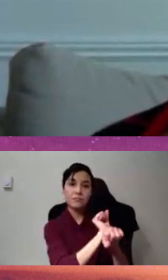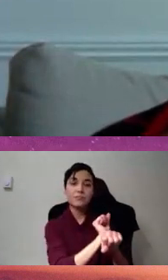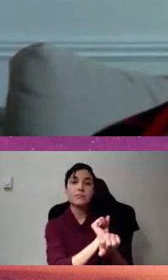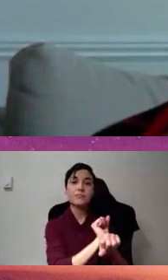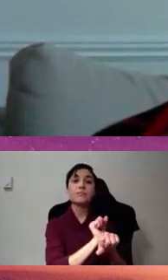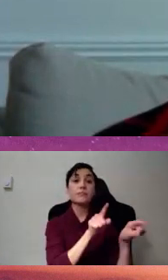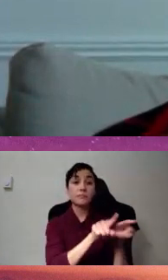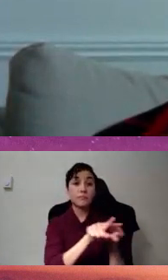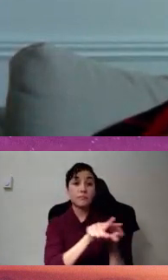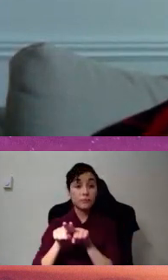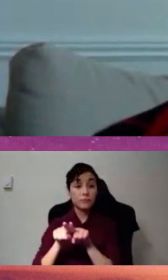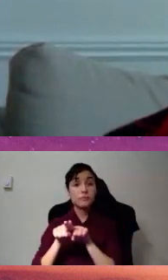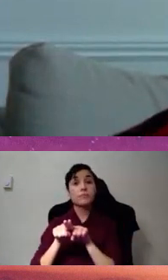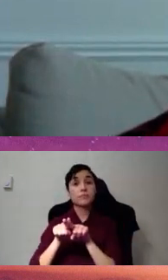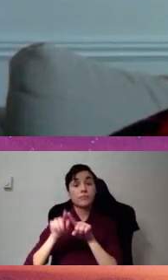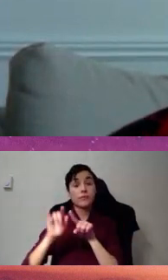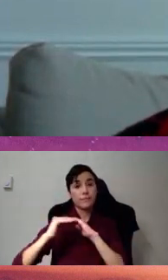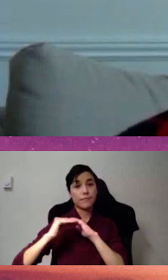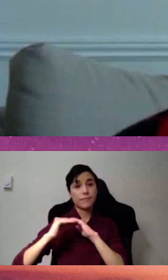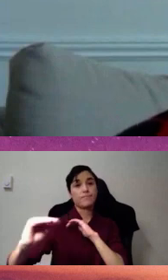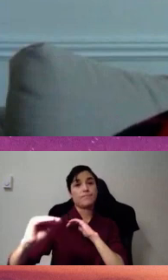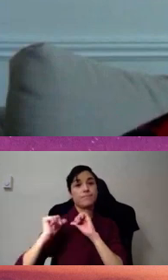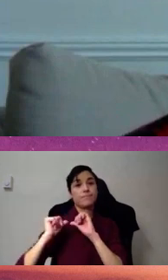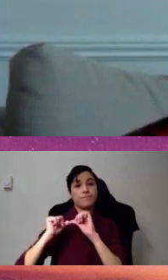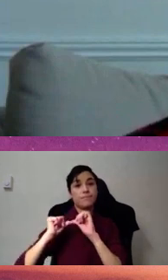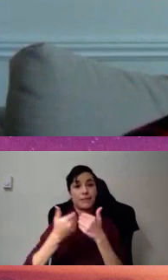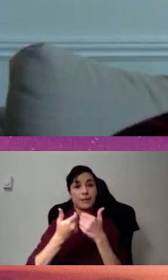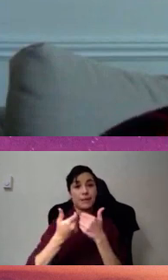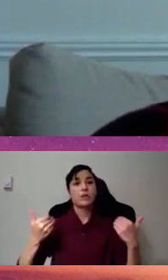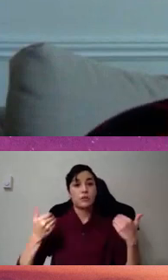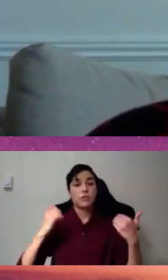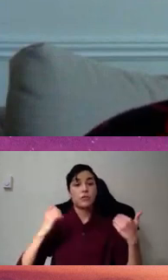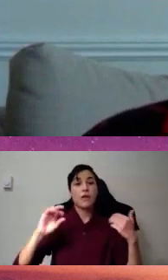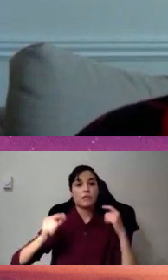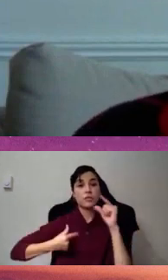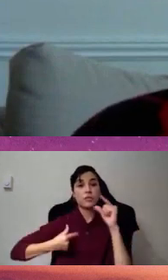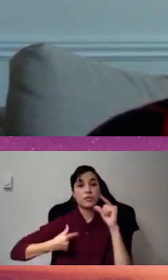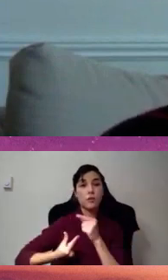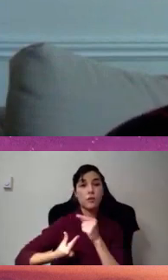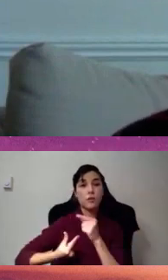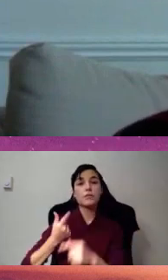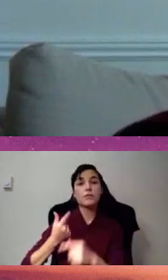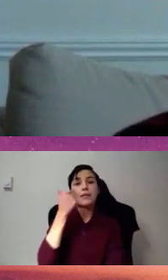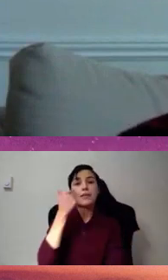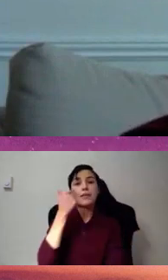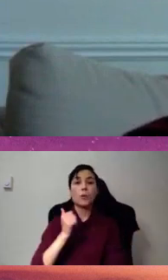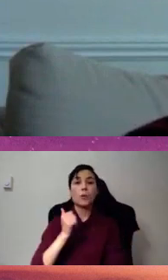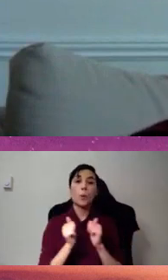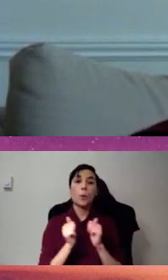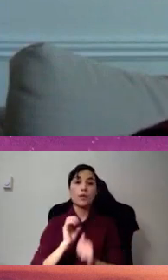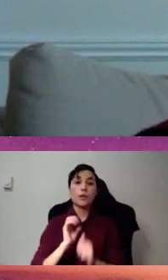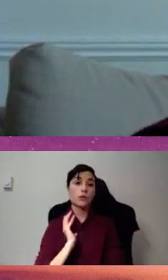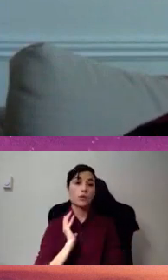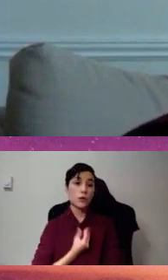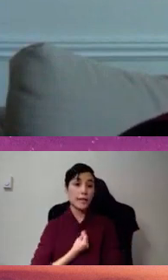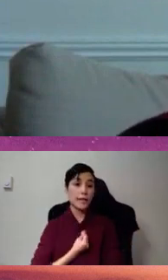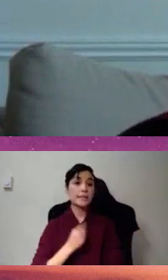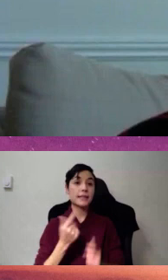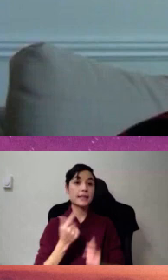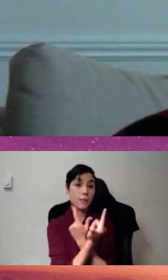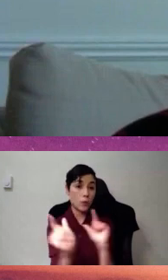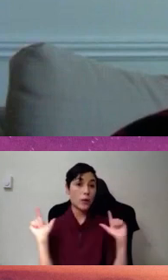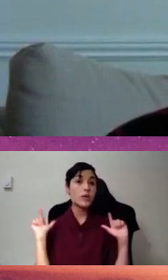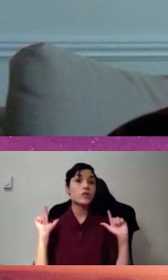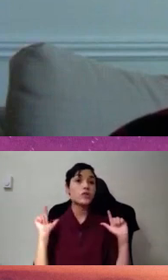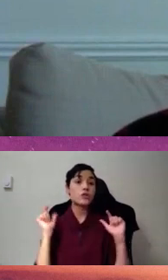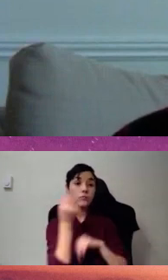also this consistent separation of generation, and I think that with the trans liberation movement, we have seen pioneers